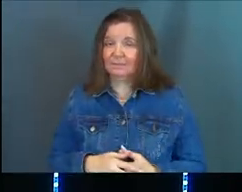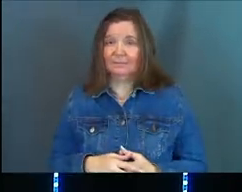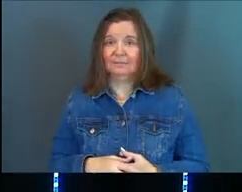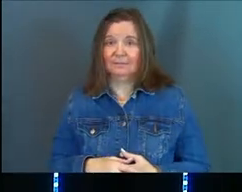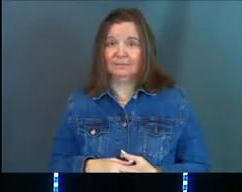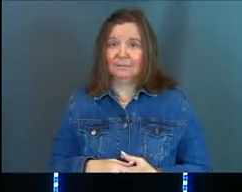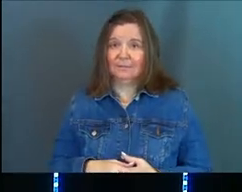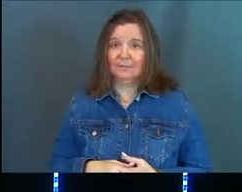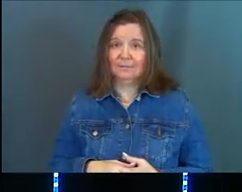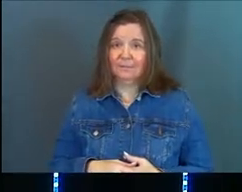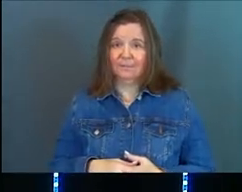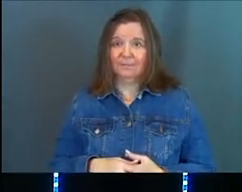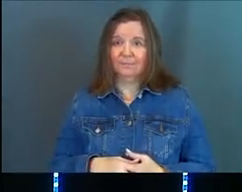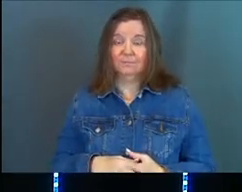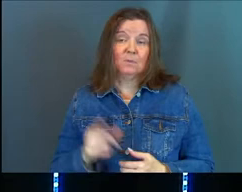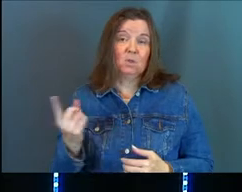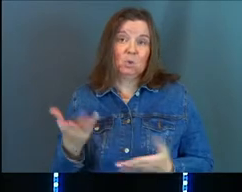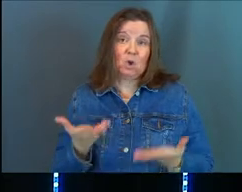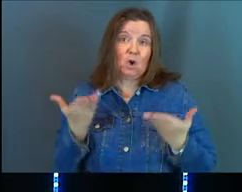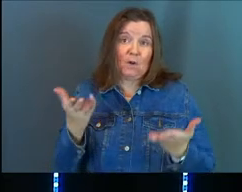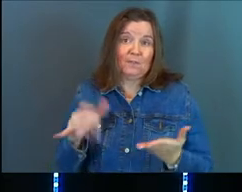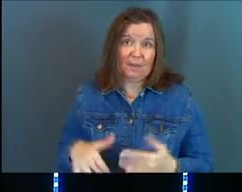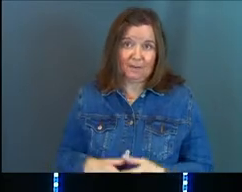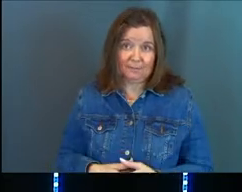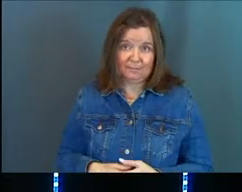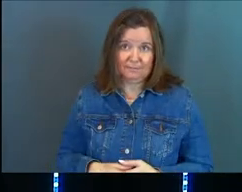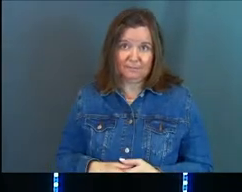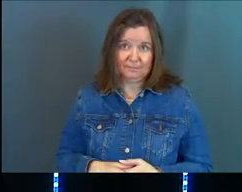that, you could offer that.